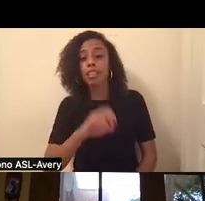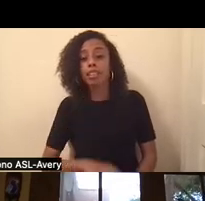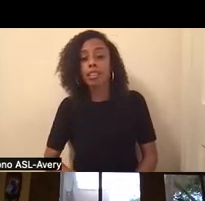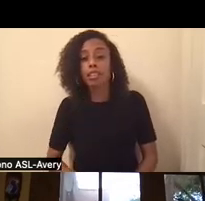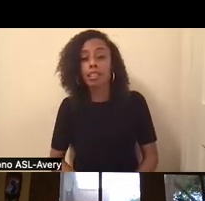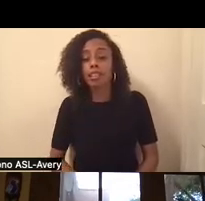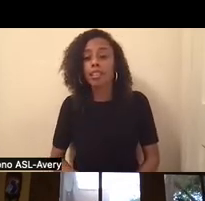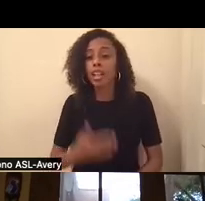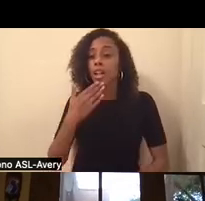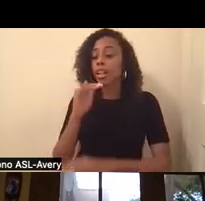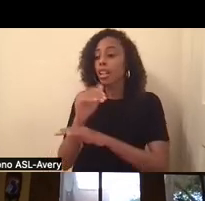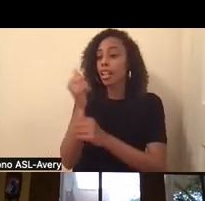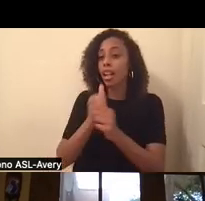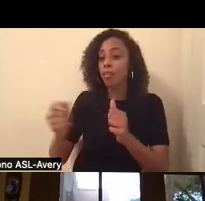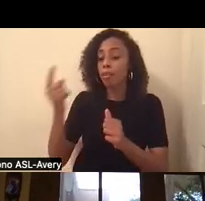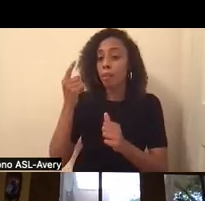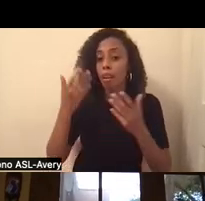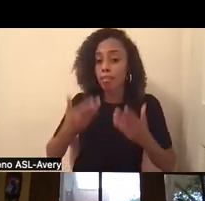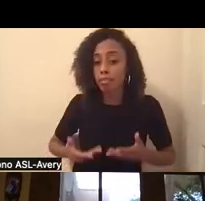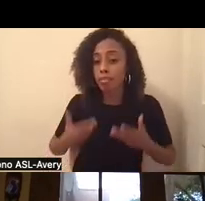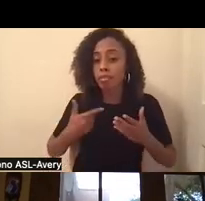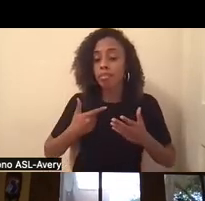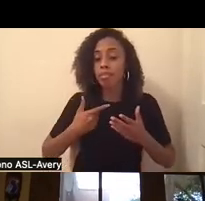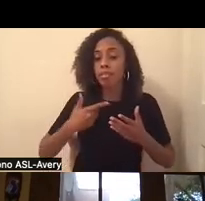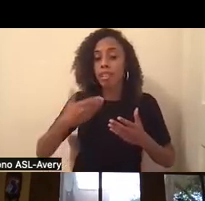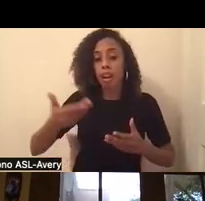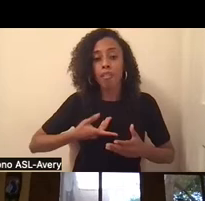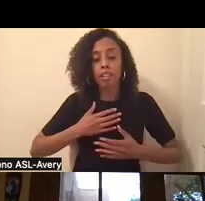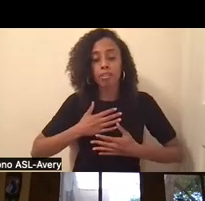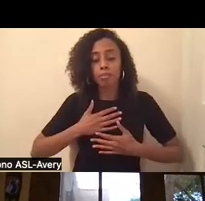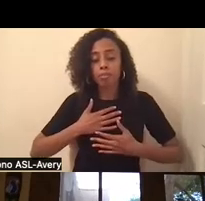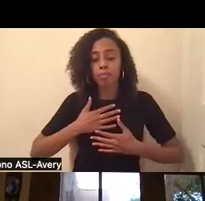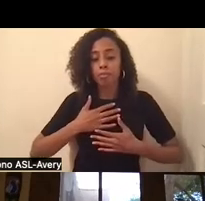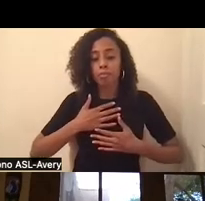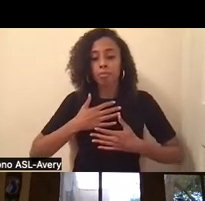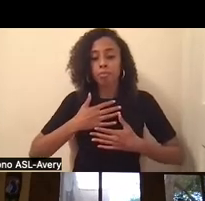Good evening, everyone. I invite you to take a breath.